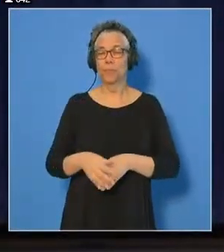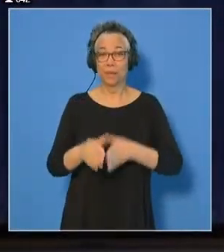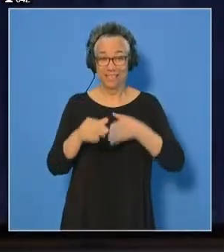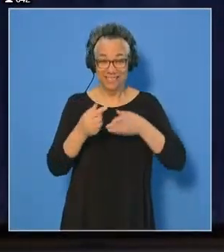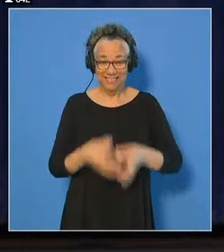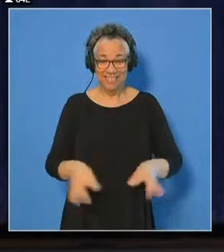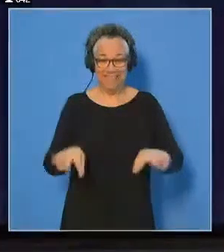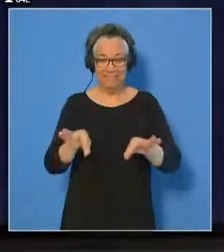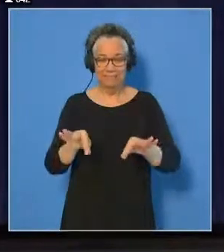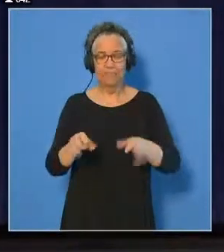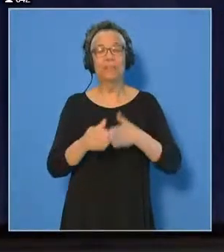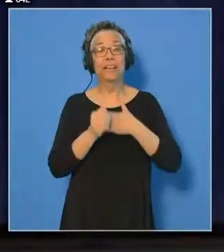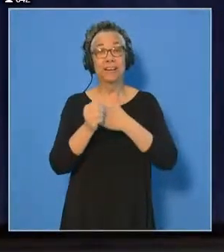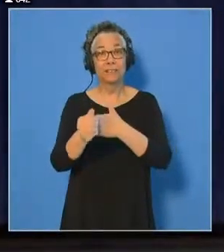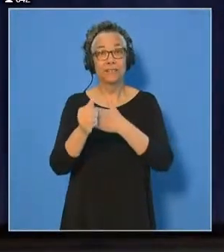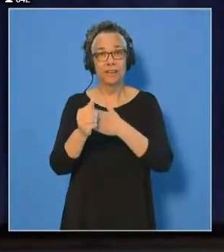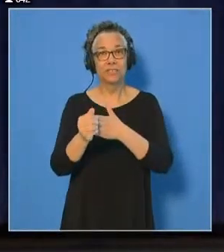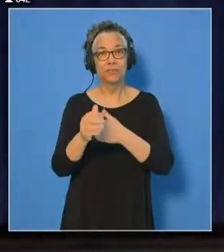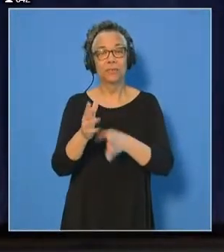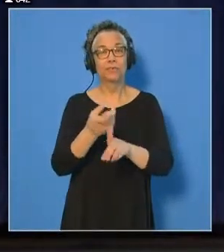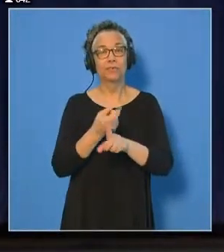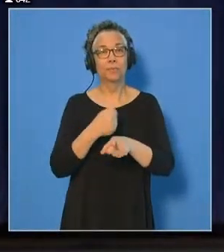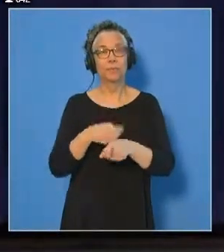the government's CyberTips website,